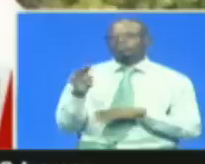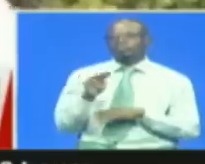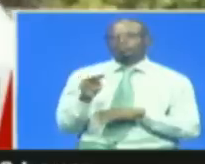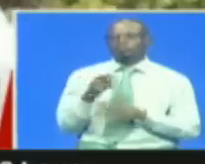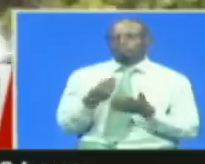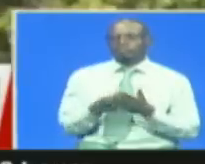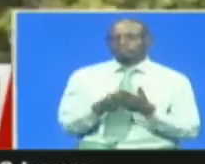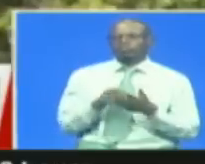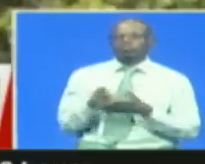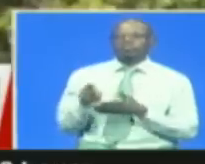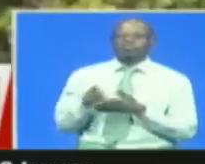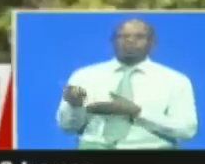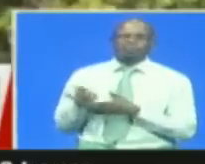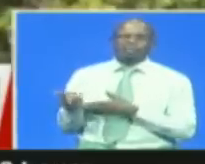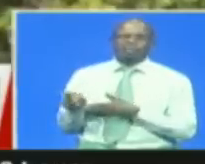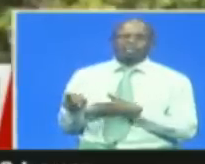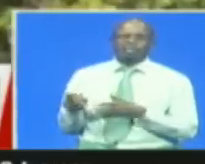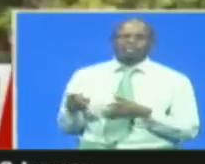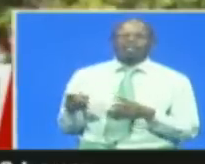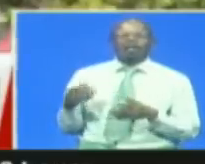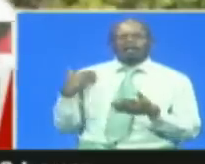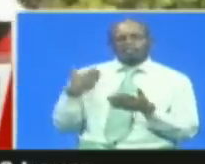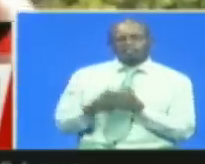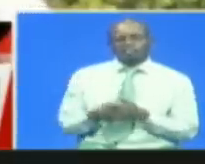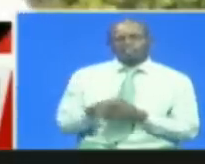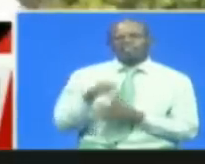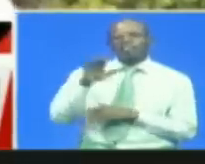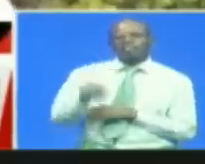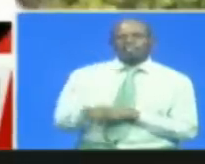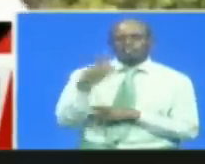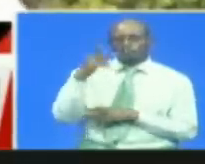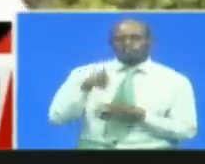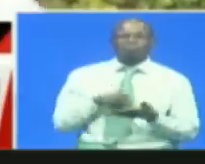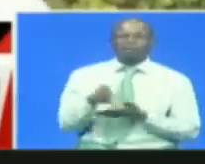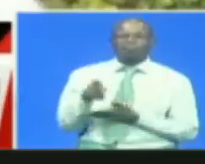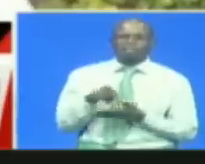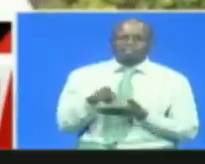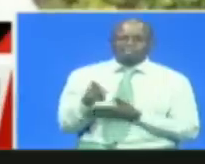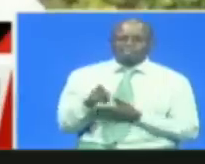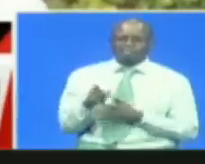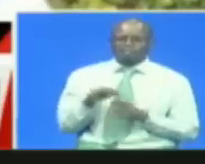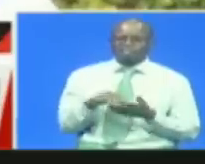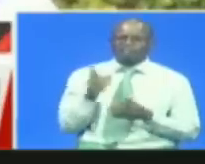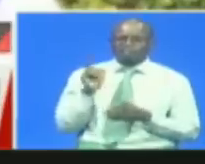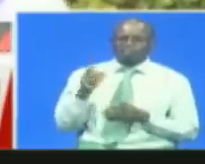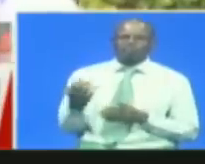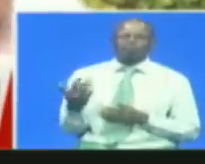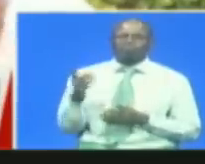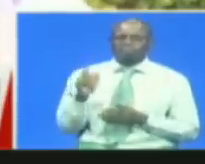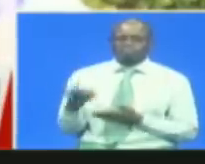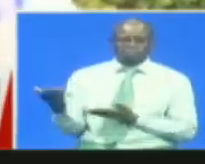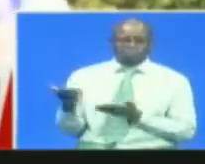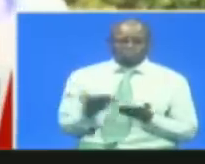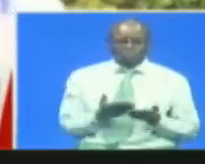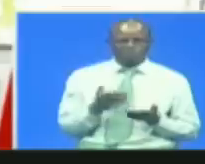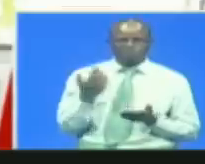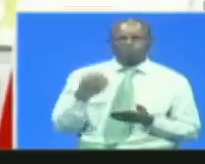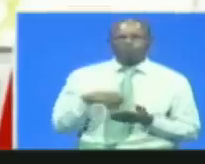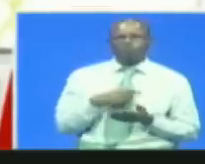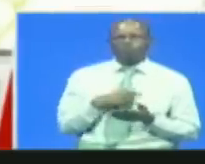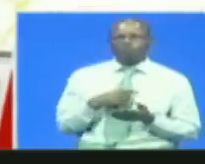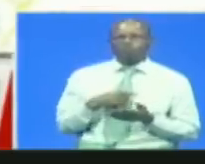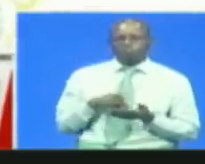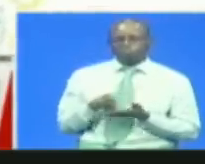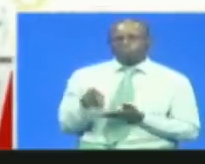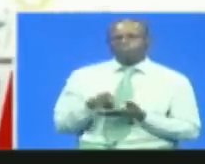payments. Lakini kifikia stage ya payment, kuna document lazima ziletwe ili ile payment ikue released.